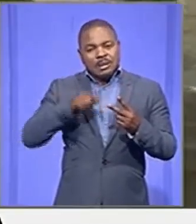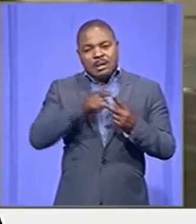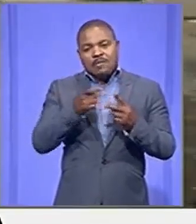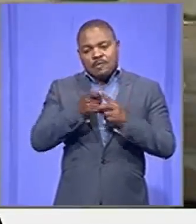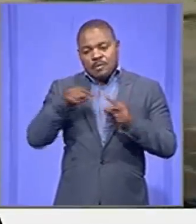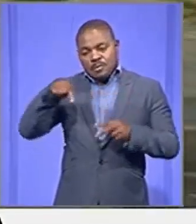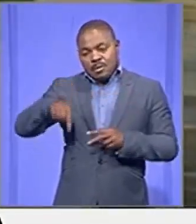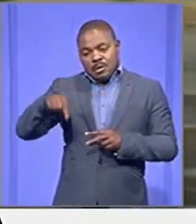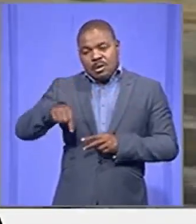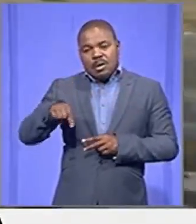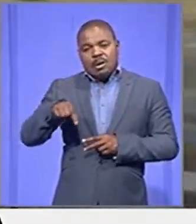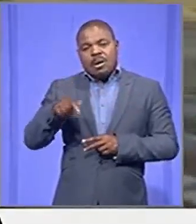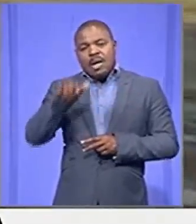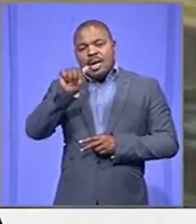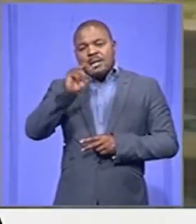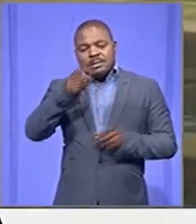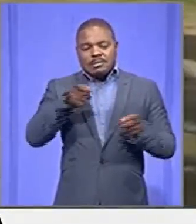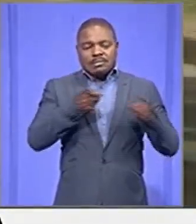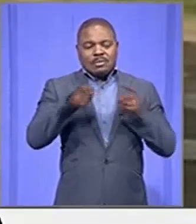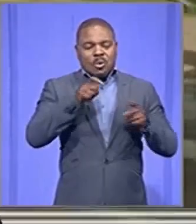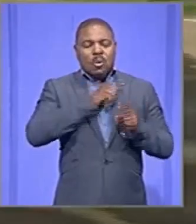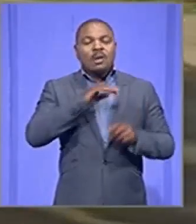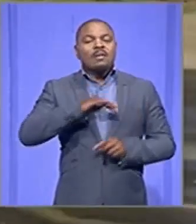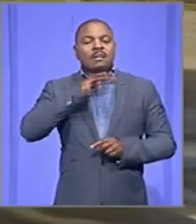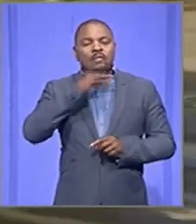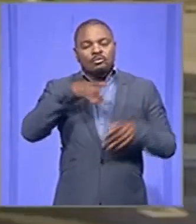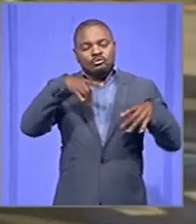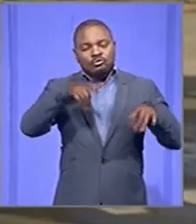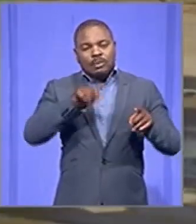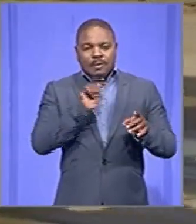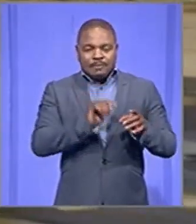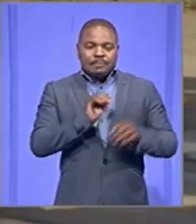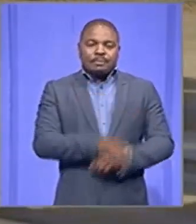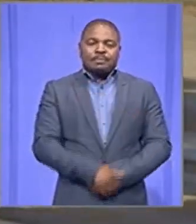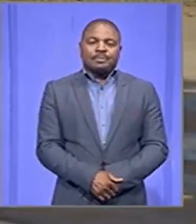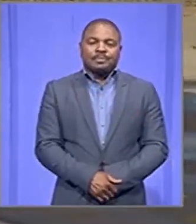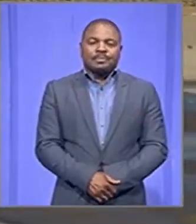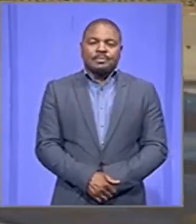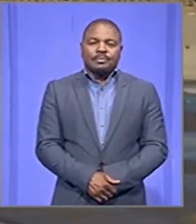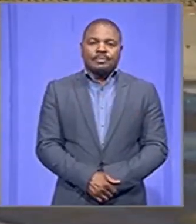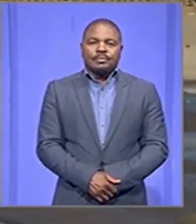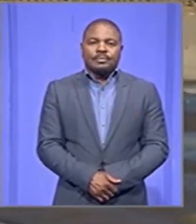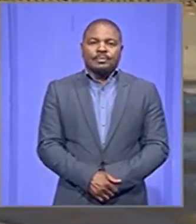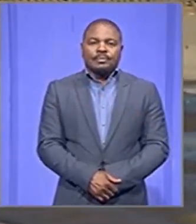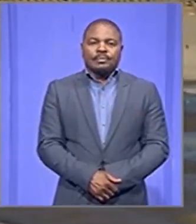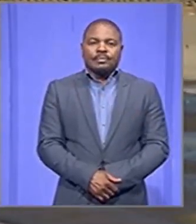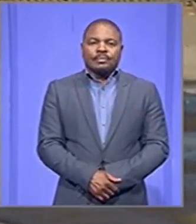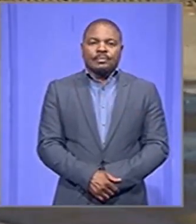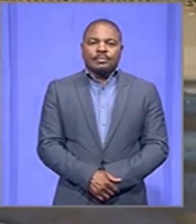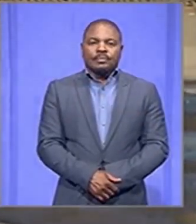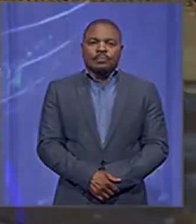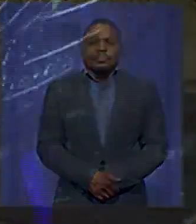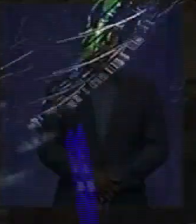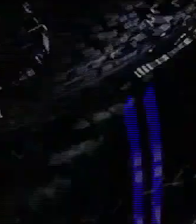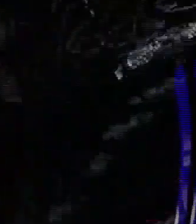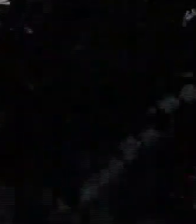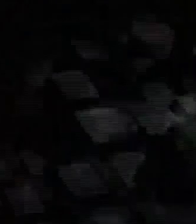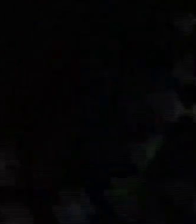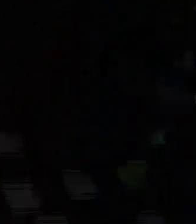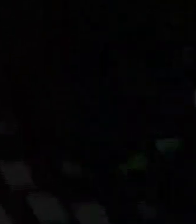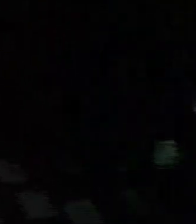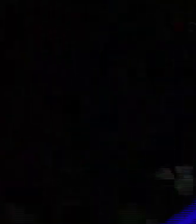e ngata ya ditulo. Konelo le Khafola, ditaba tsa SABC, Bloemfontein.